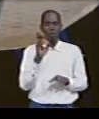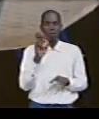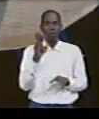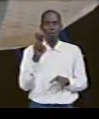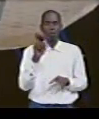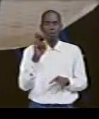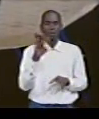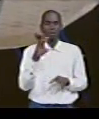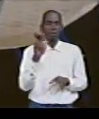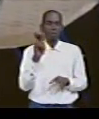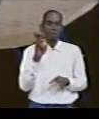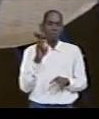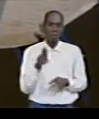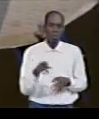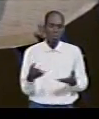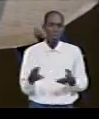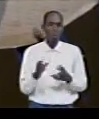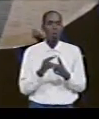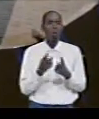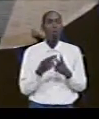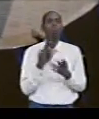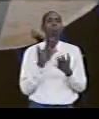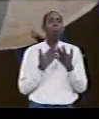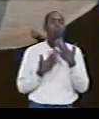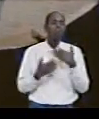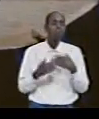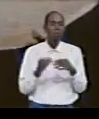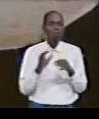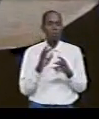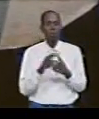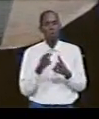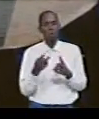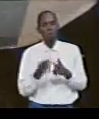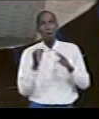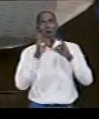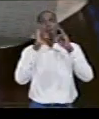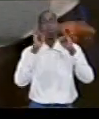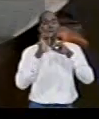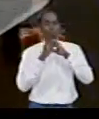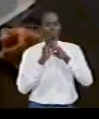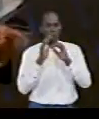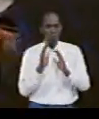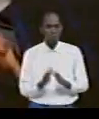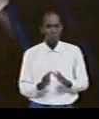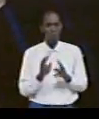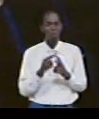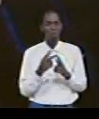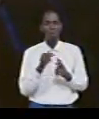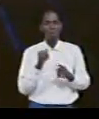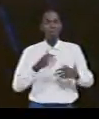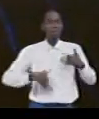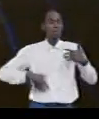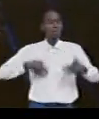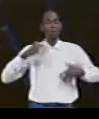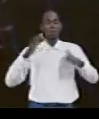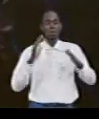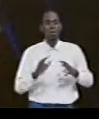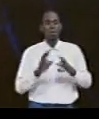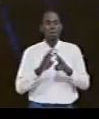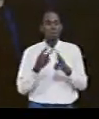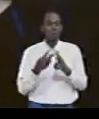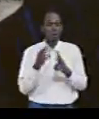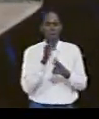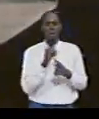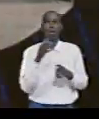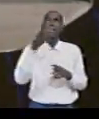an idolater, and you know it, or a railer, and you know it, or a drunkard, or an extortioner,